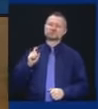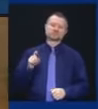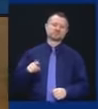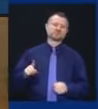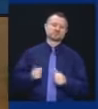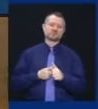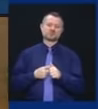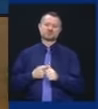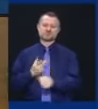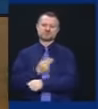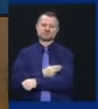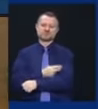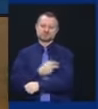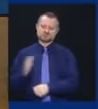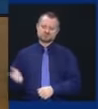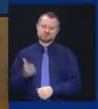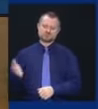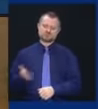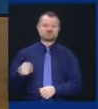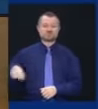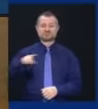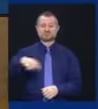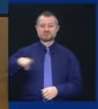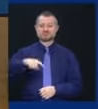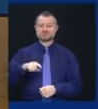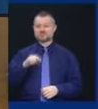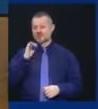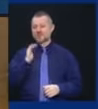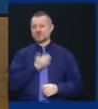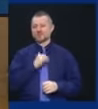the vaccine. And that is our goal.